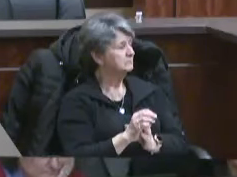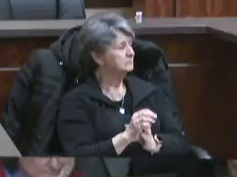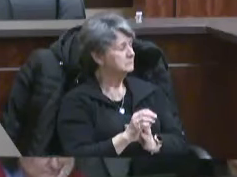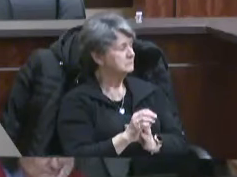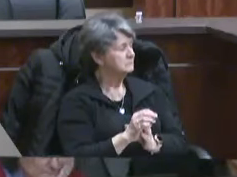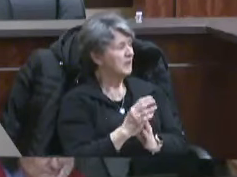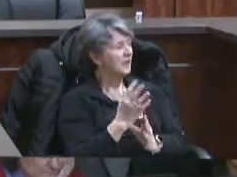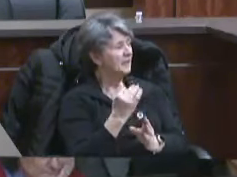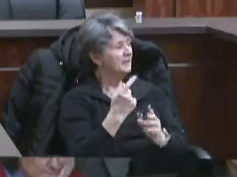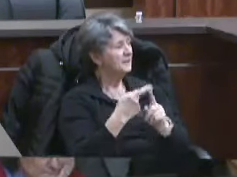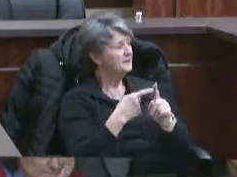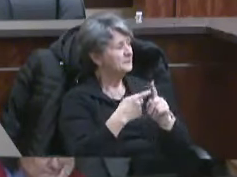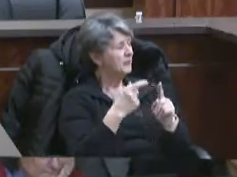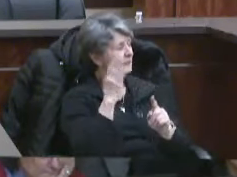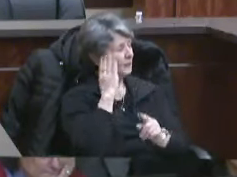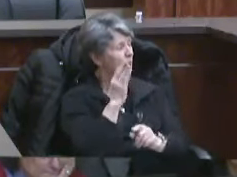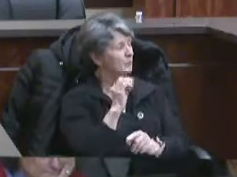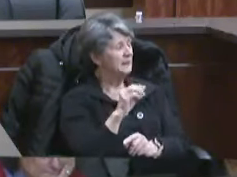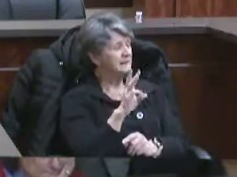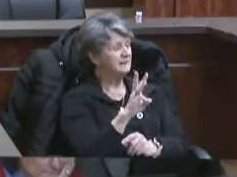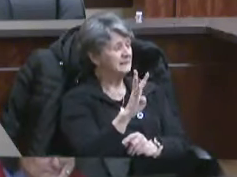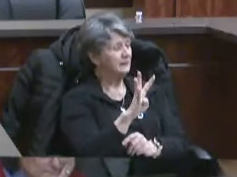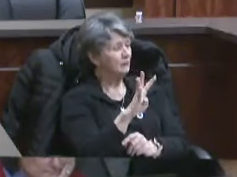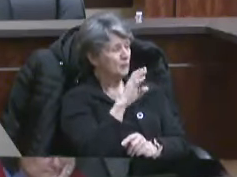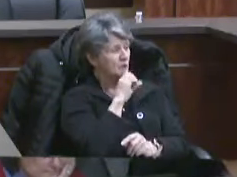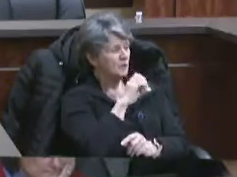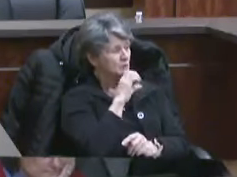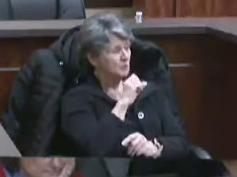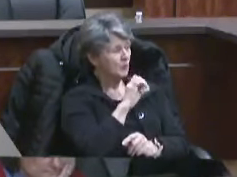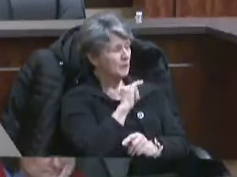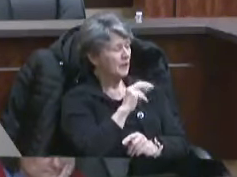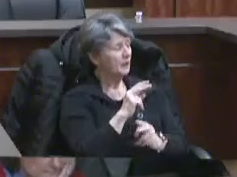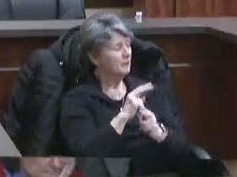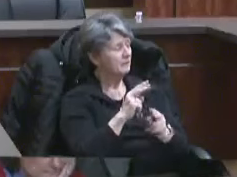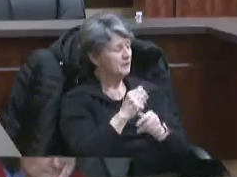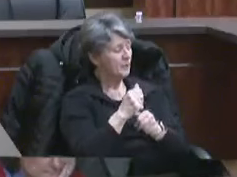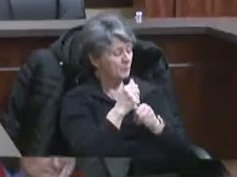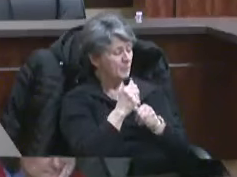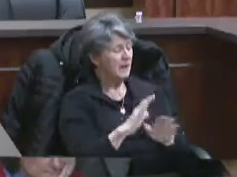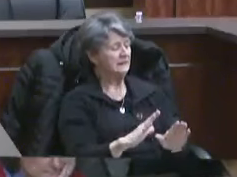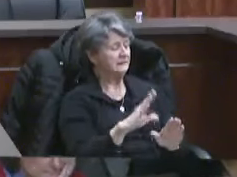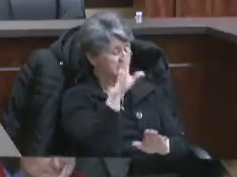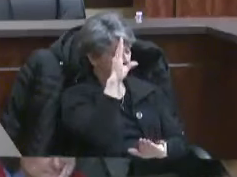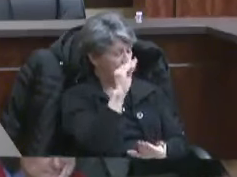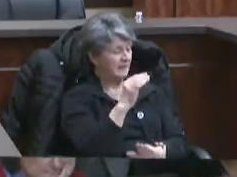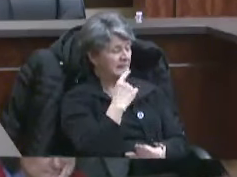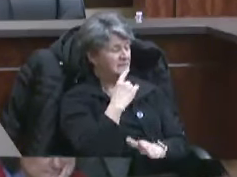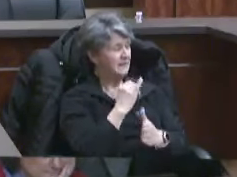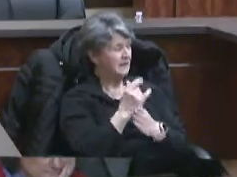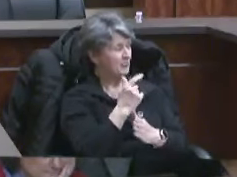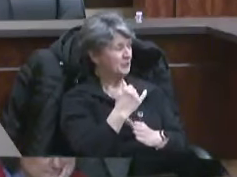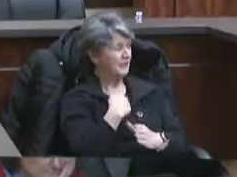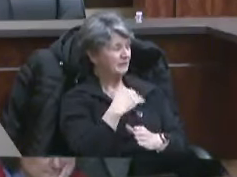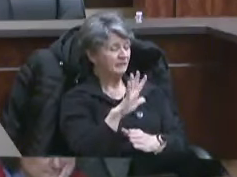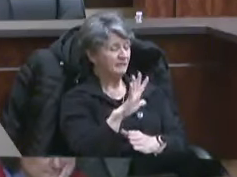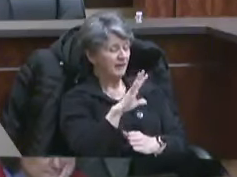This month I'll be 64 years old. I'm a very blessed man. I say that because I have a 5-year-old child.